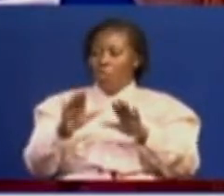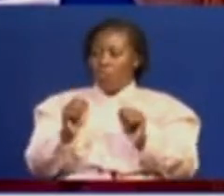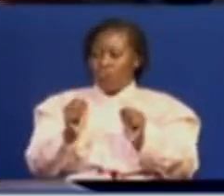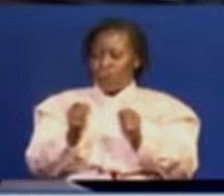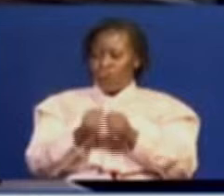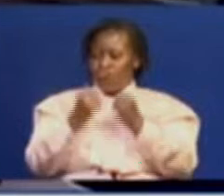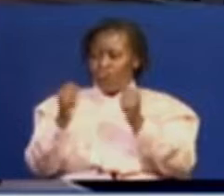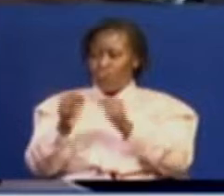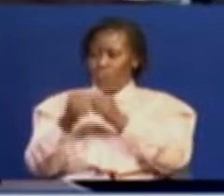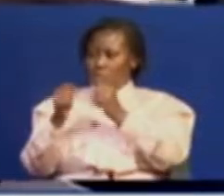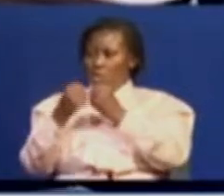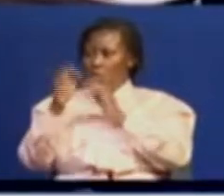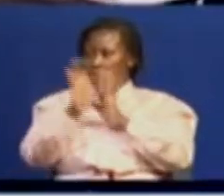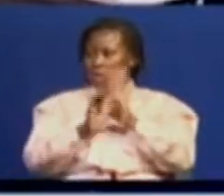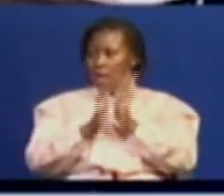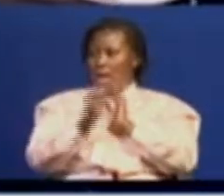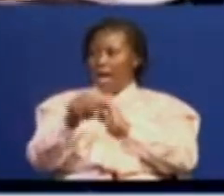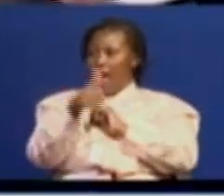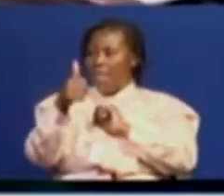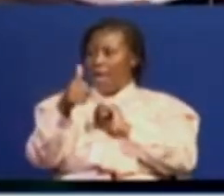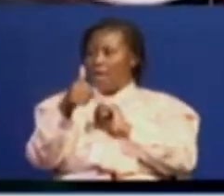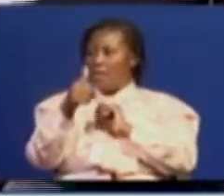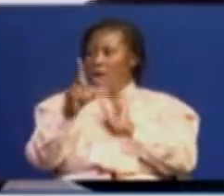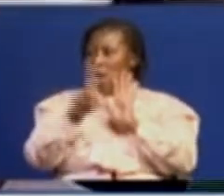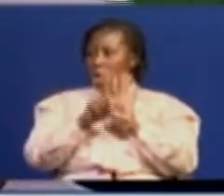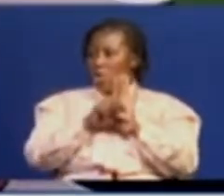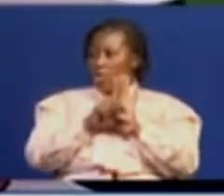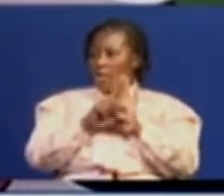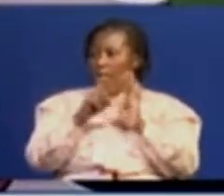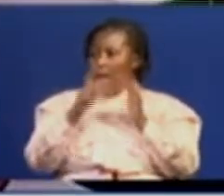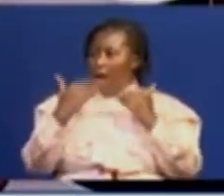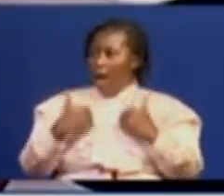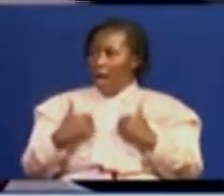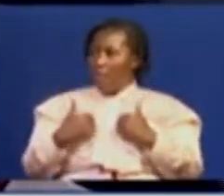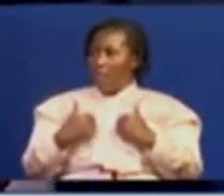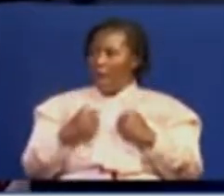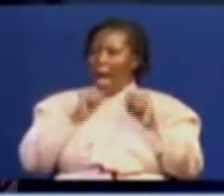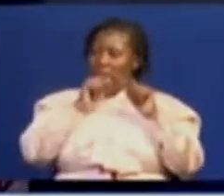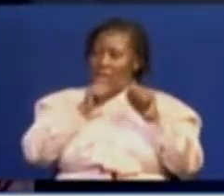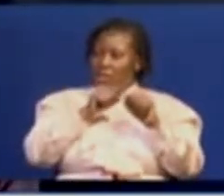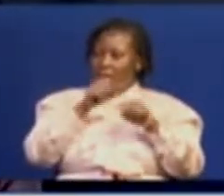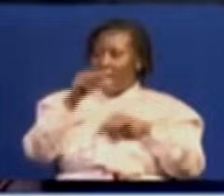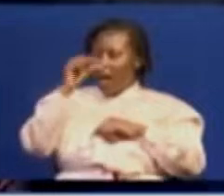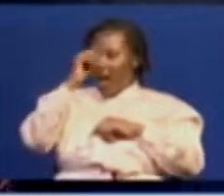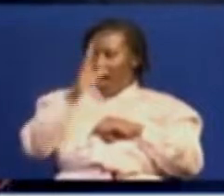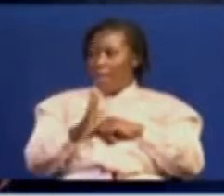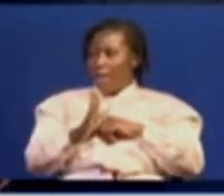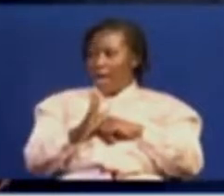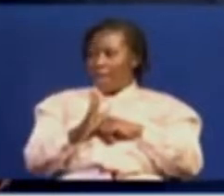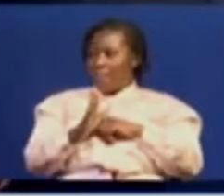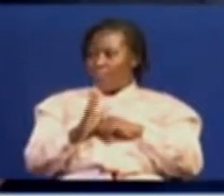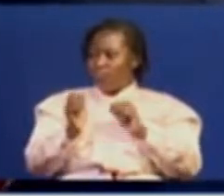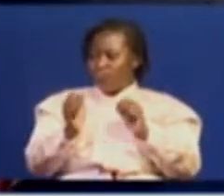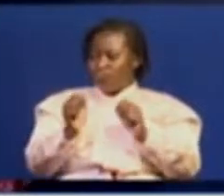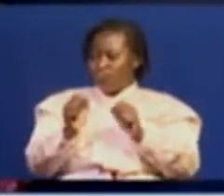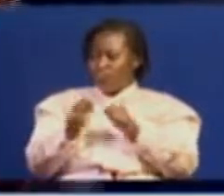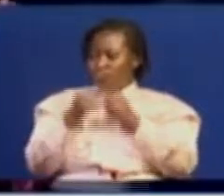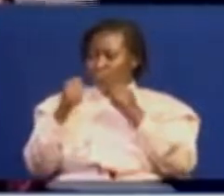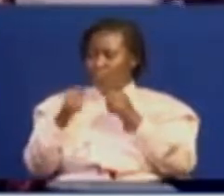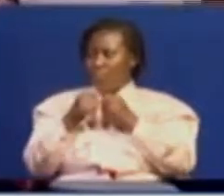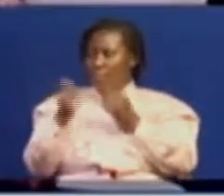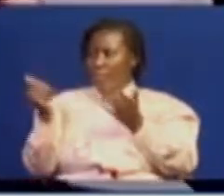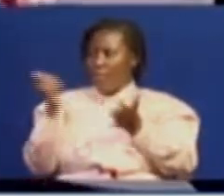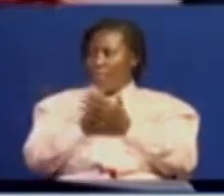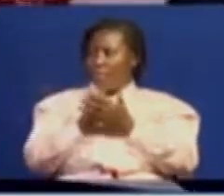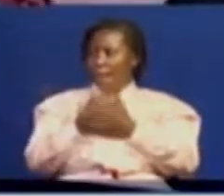gross violation of the Constitution and other laws, I have accused the governor of illegally revoking